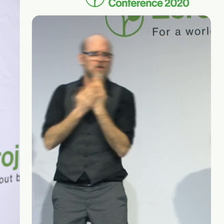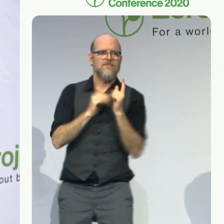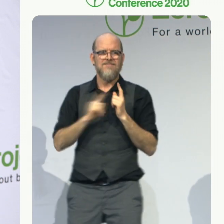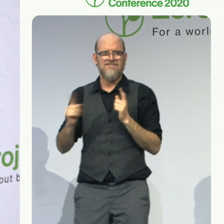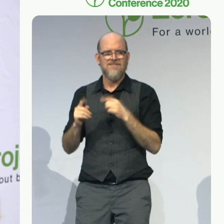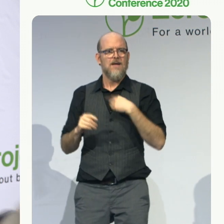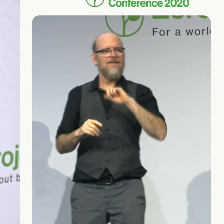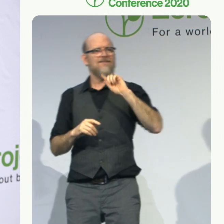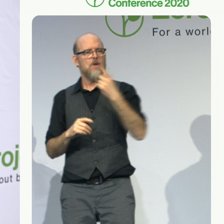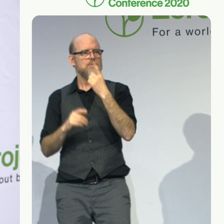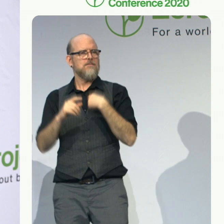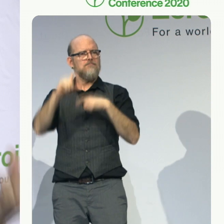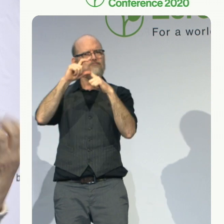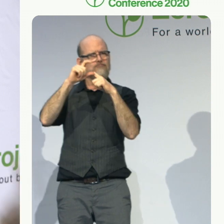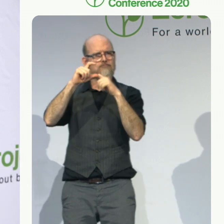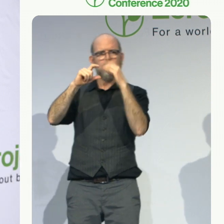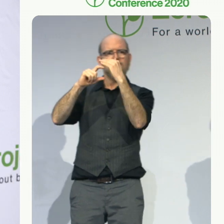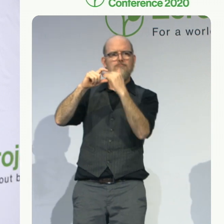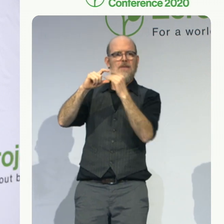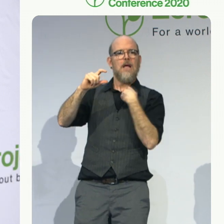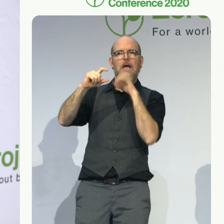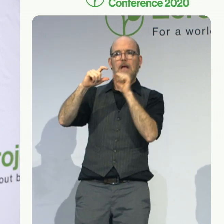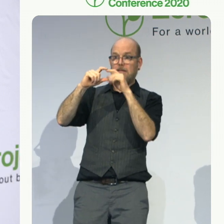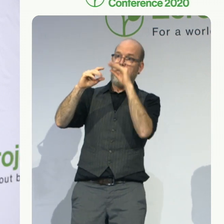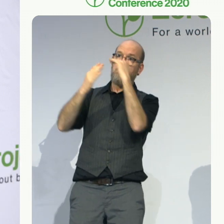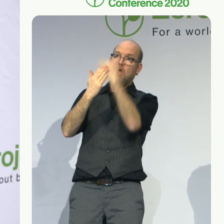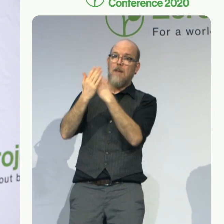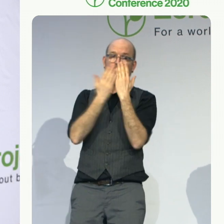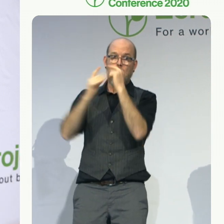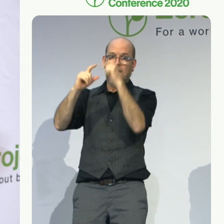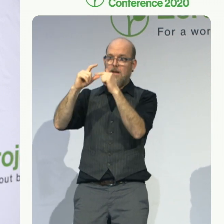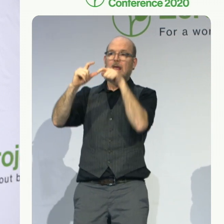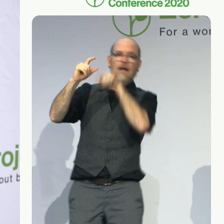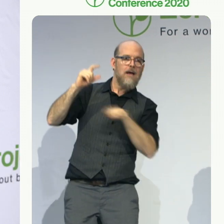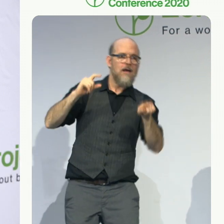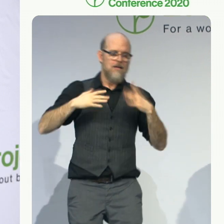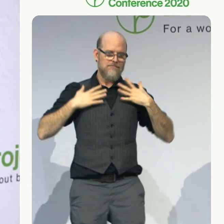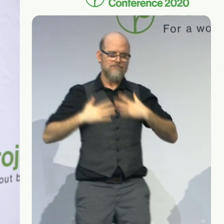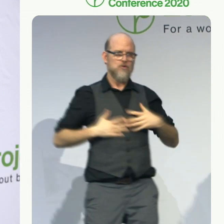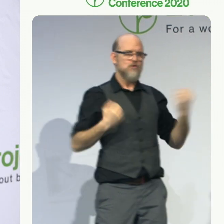the opportunity to go out of class, go do a session of physiotherapy, and then come back and rejoin the